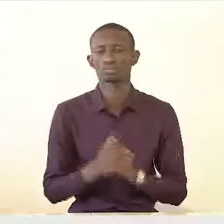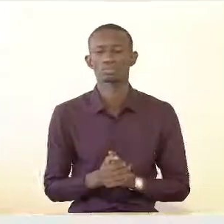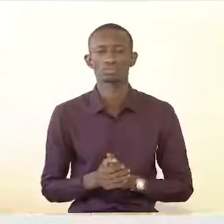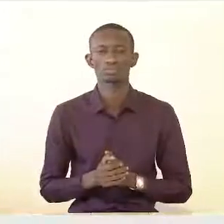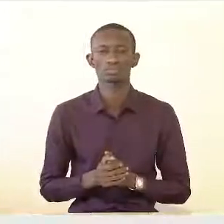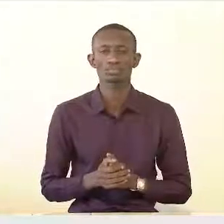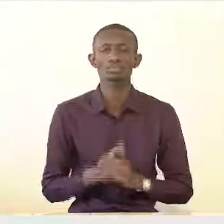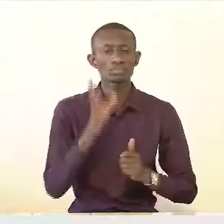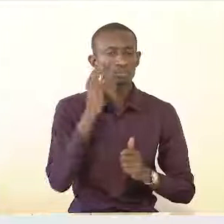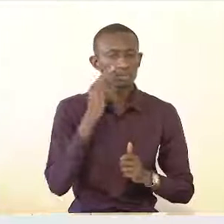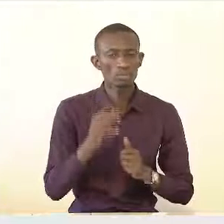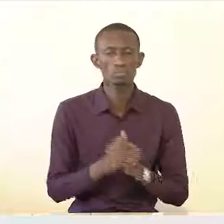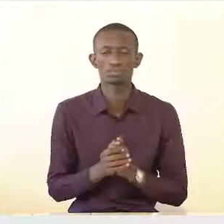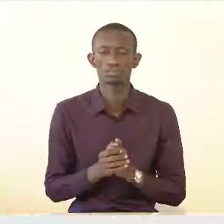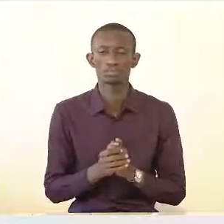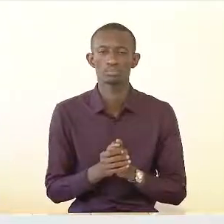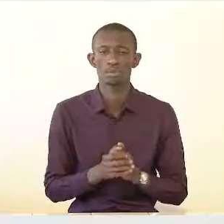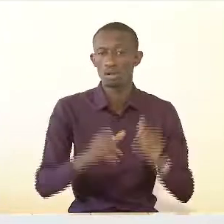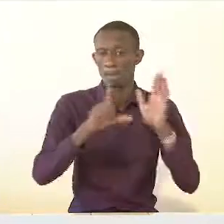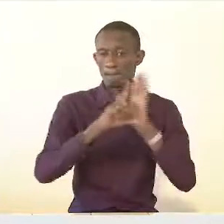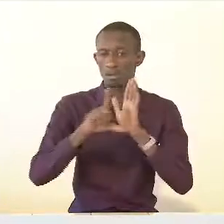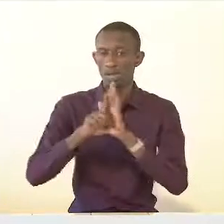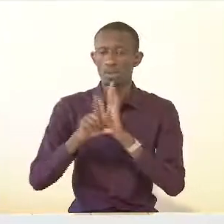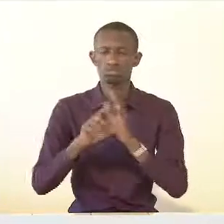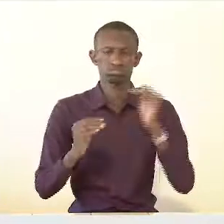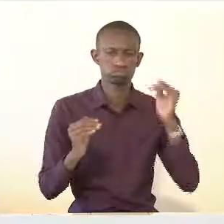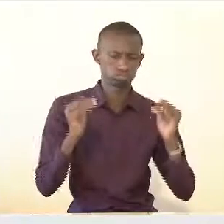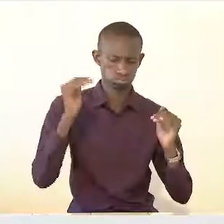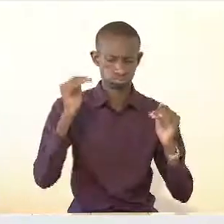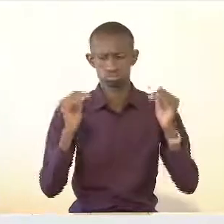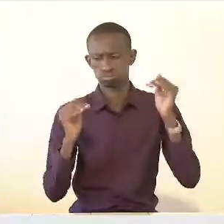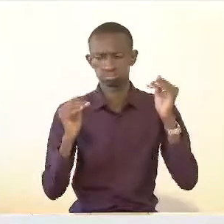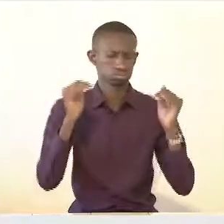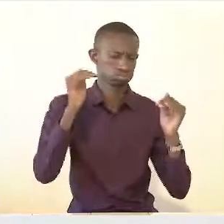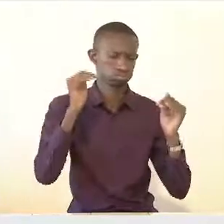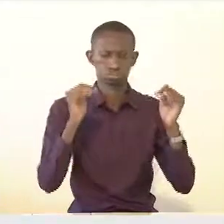or what you call thermoregulation. How does the temperature